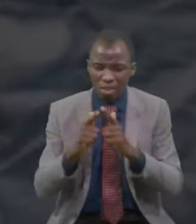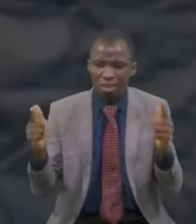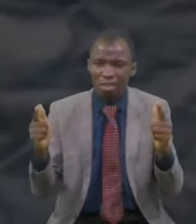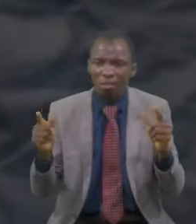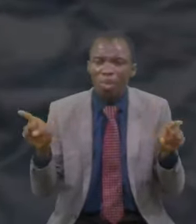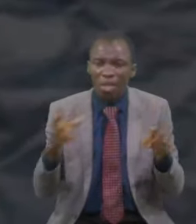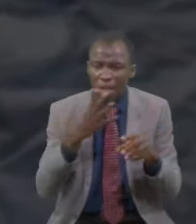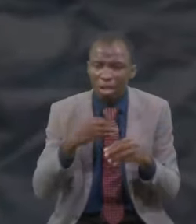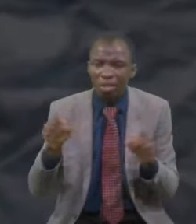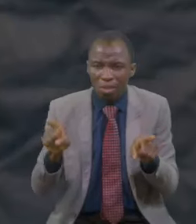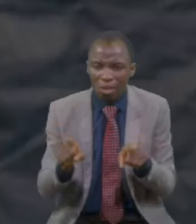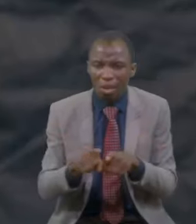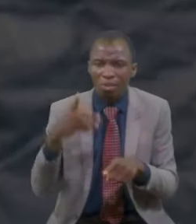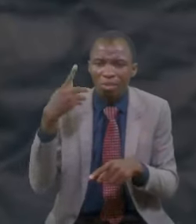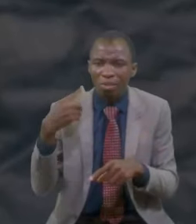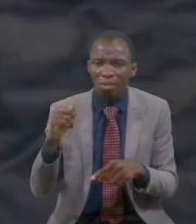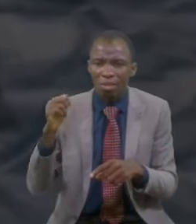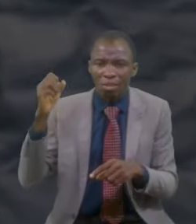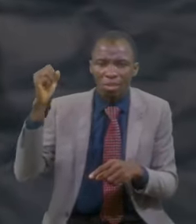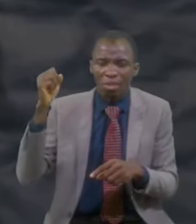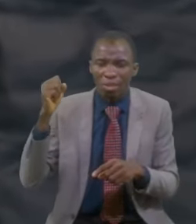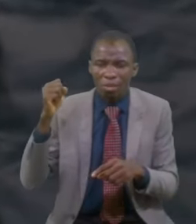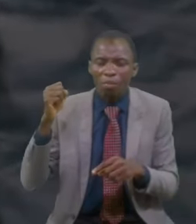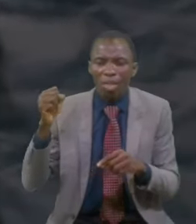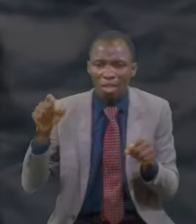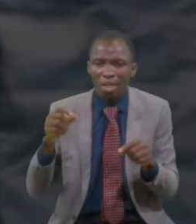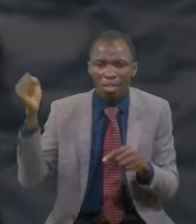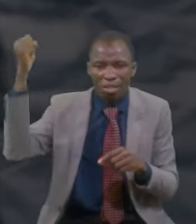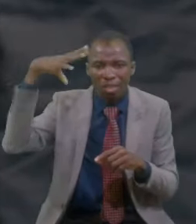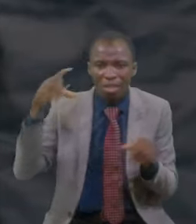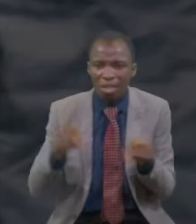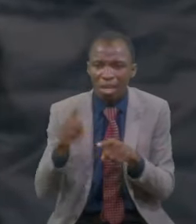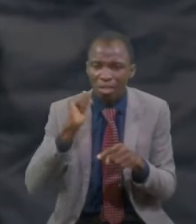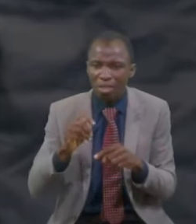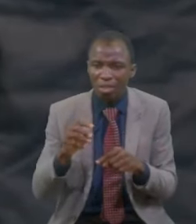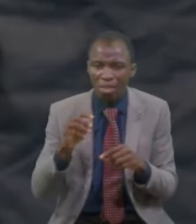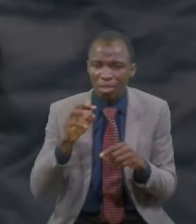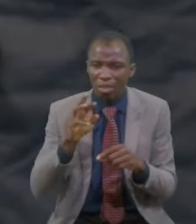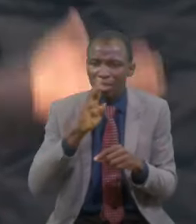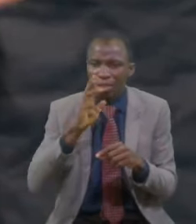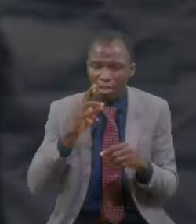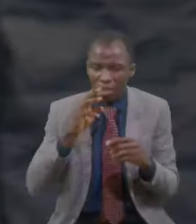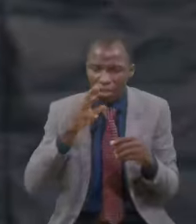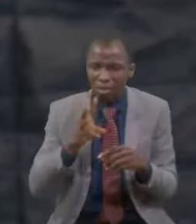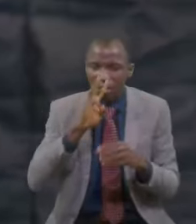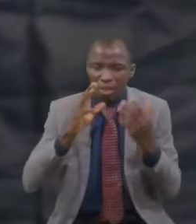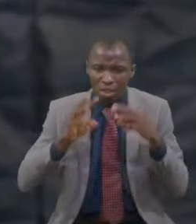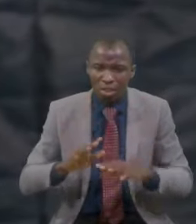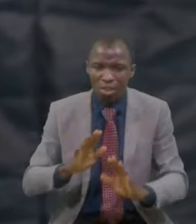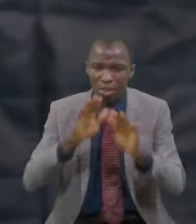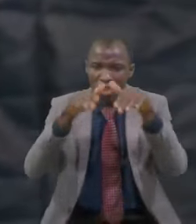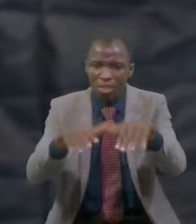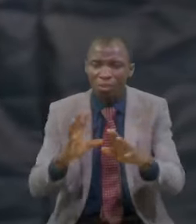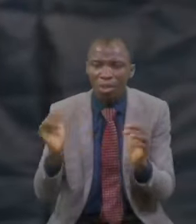the grace, like the river, like the ocean, that is so